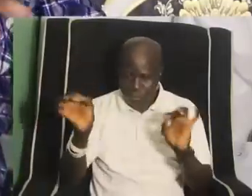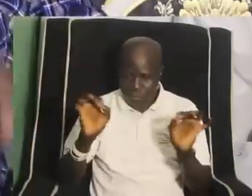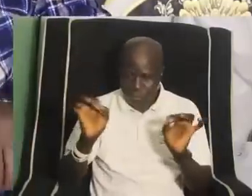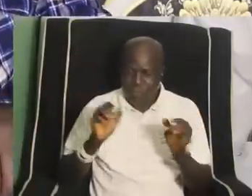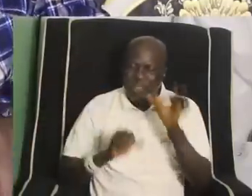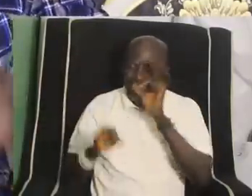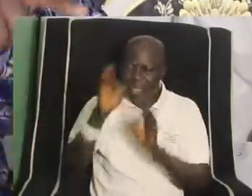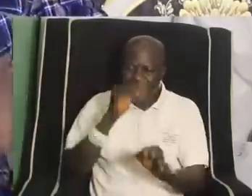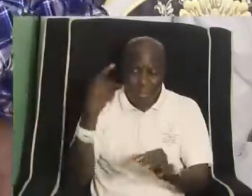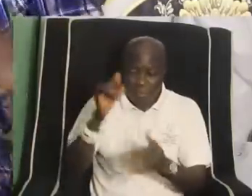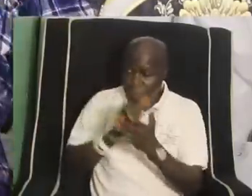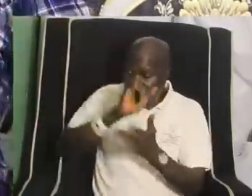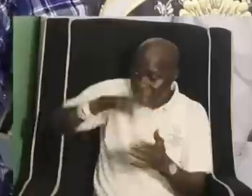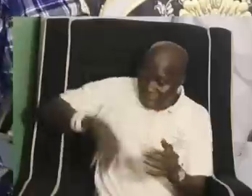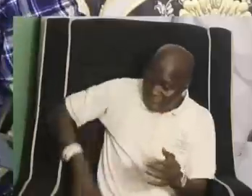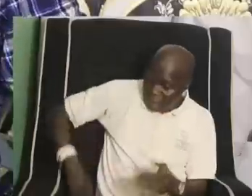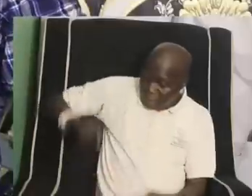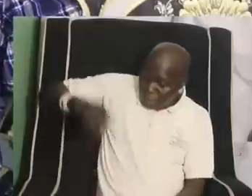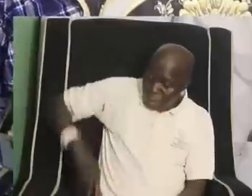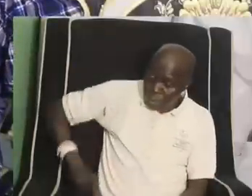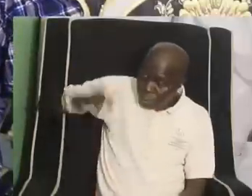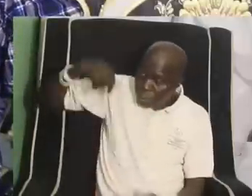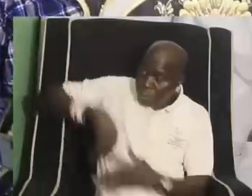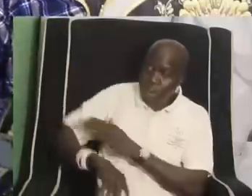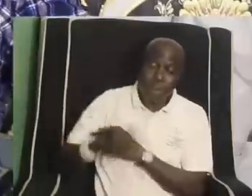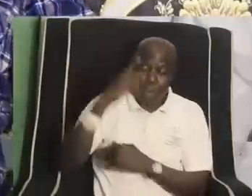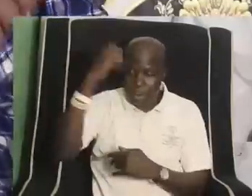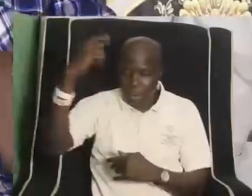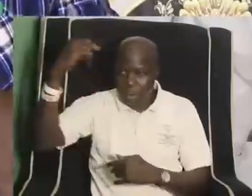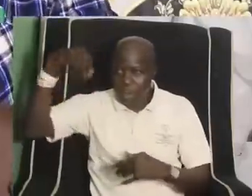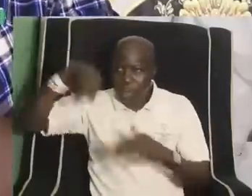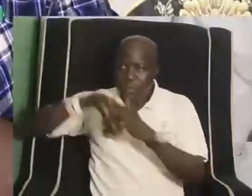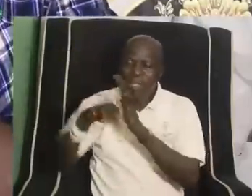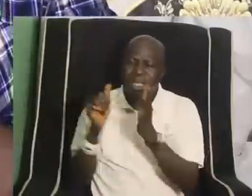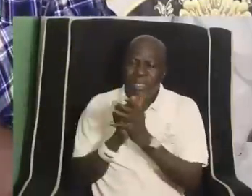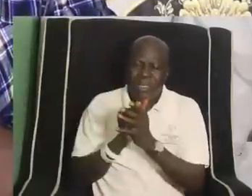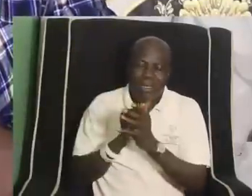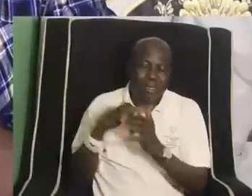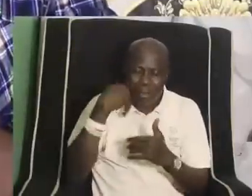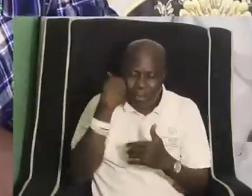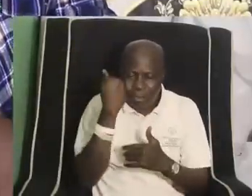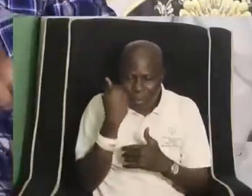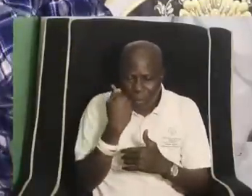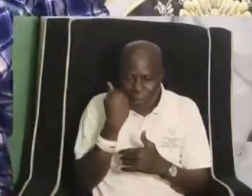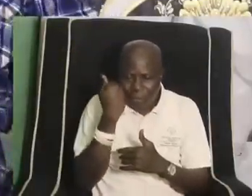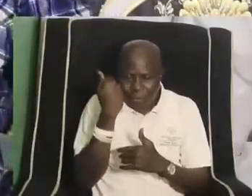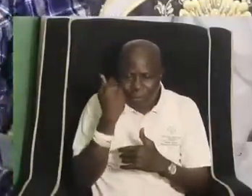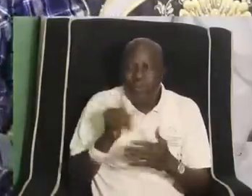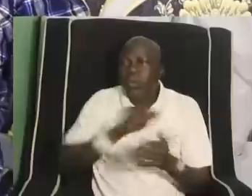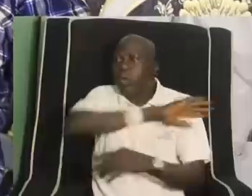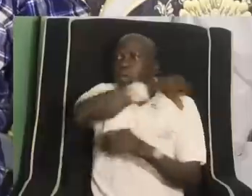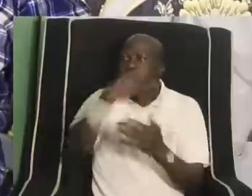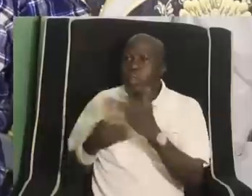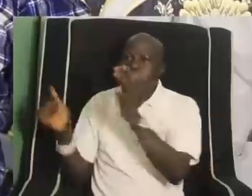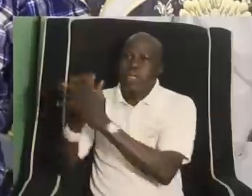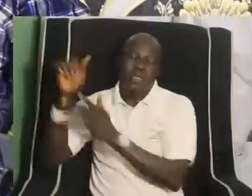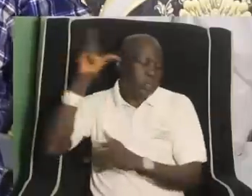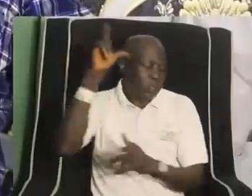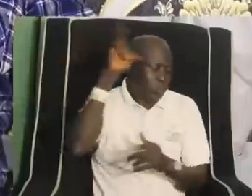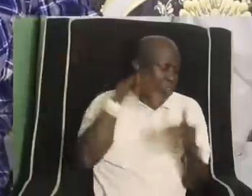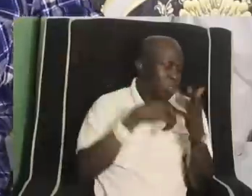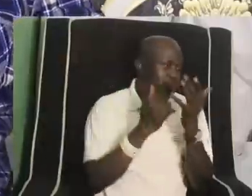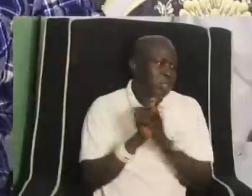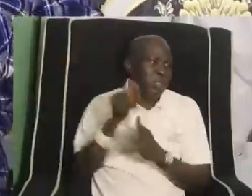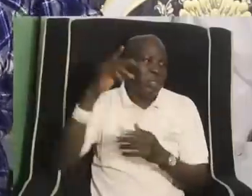aja okunrin loju ala o tumo si agbere. Once you see a bitch in the dream, it means fornication. So wa gbo ta la so fun. Listen to what the